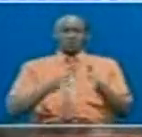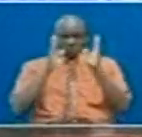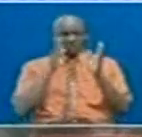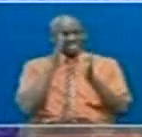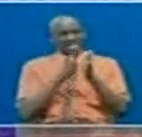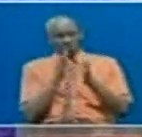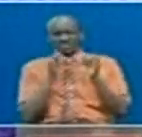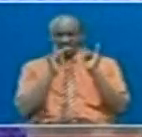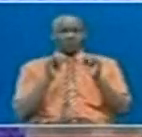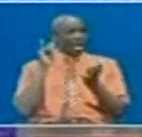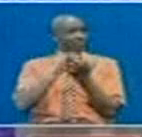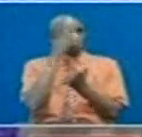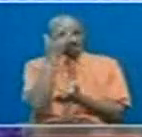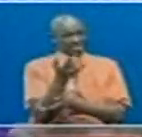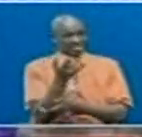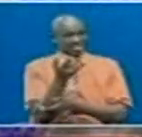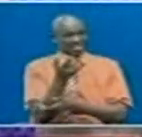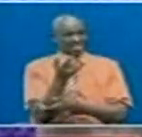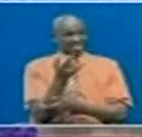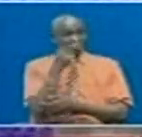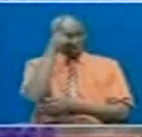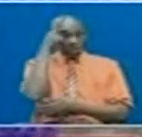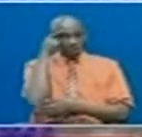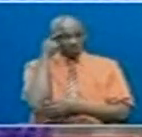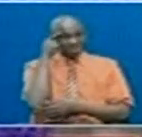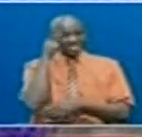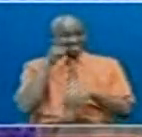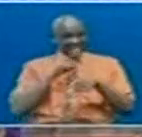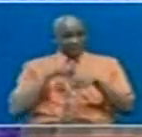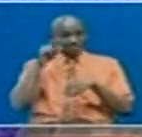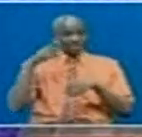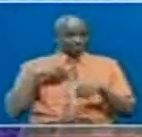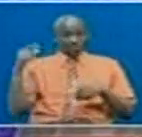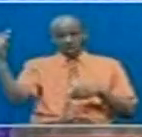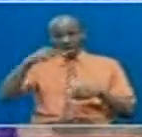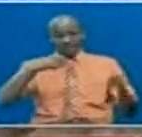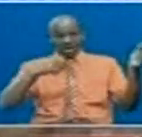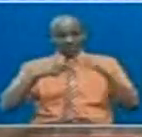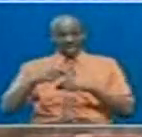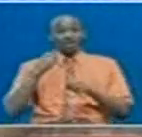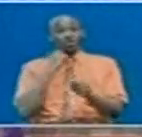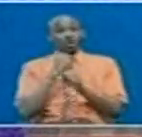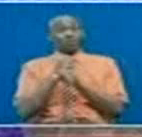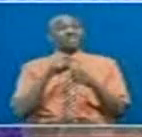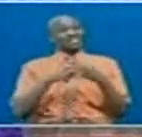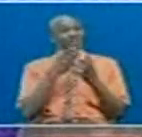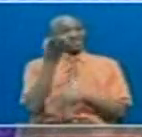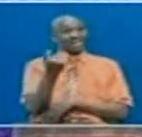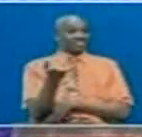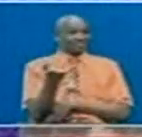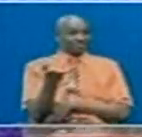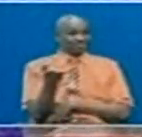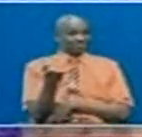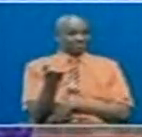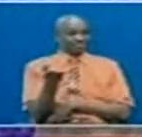and new airport terminals is because at the point at which all this investment comes, jobs will come with that investment. And